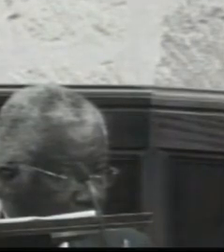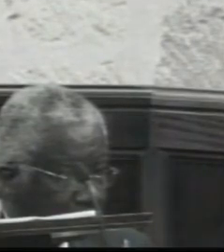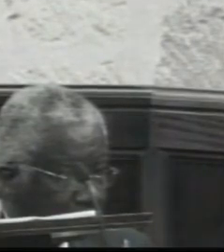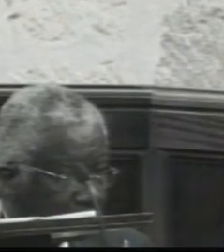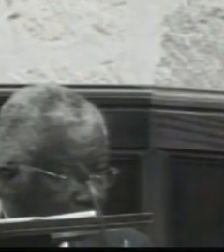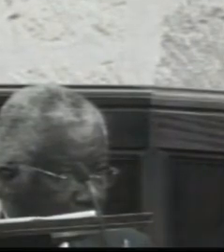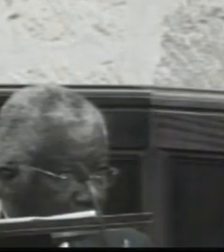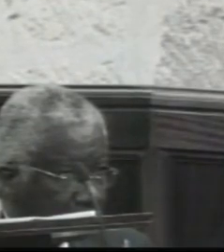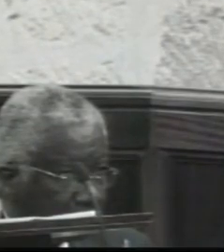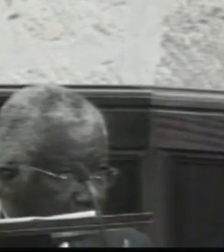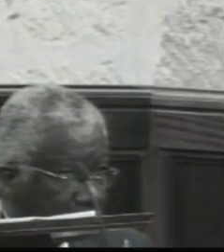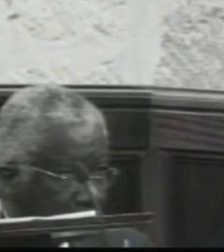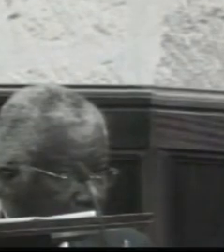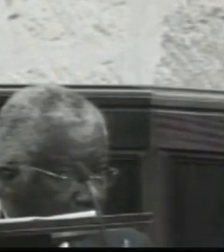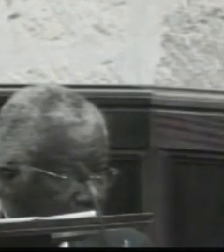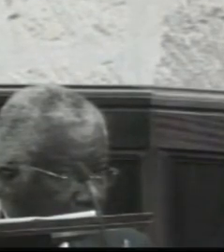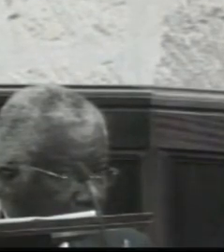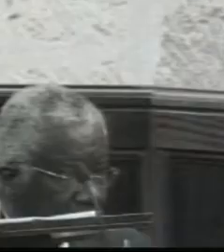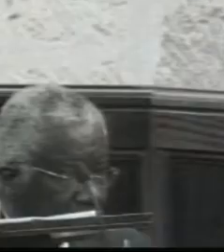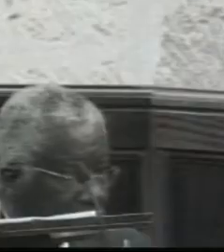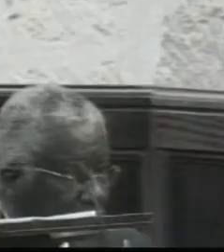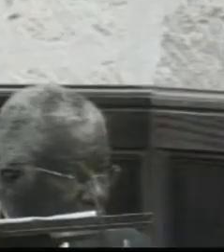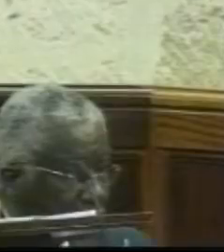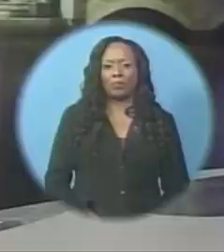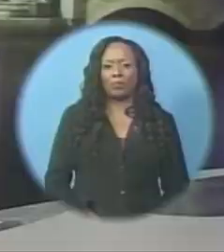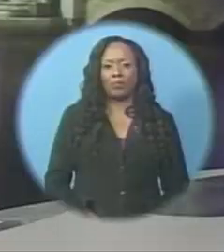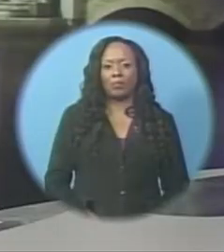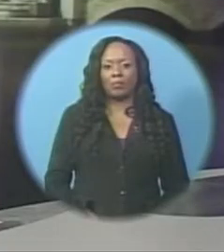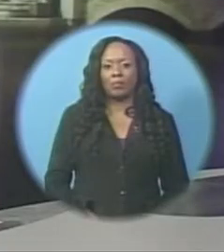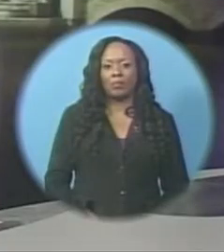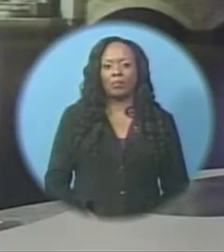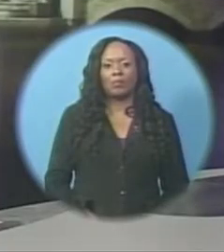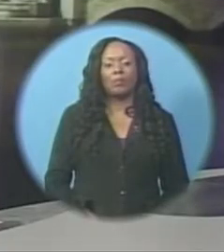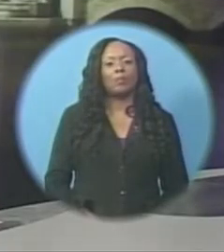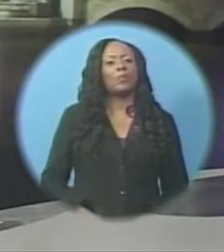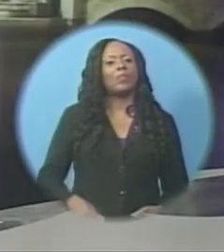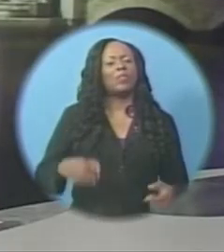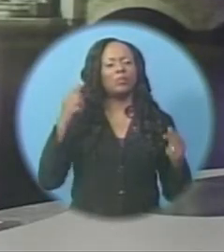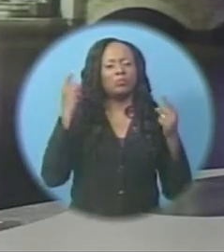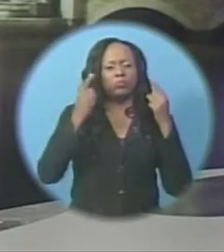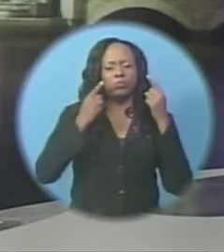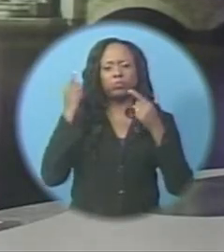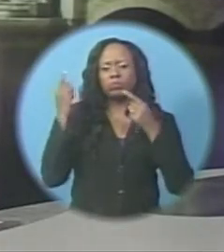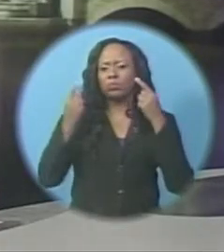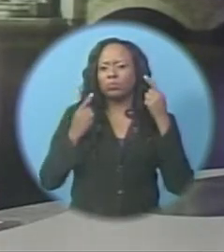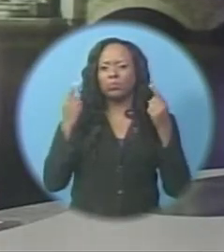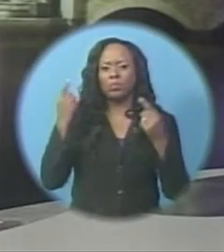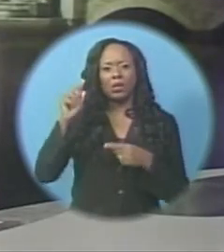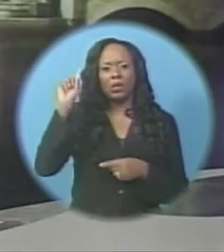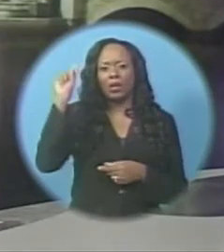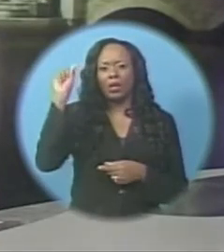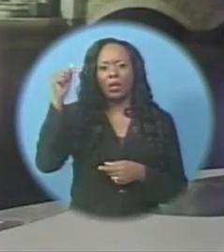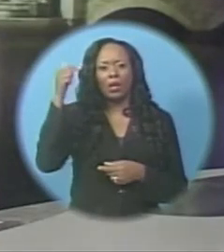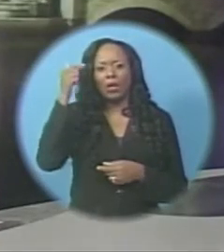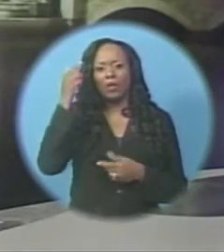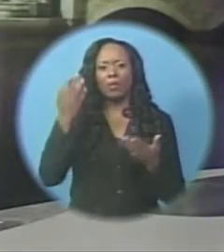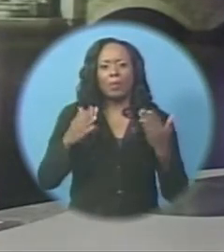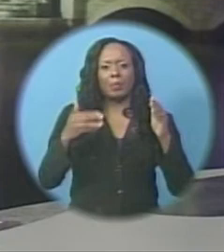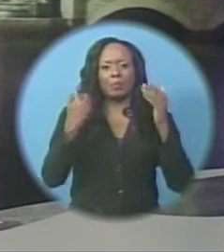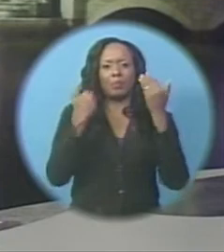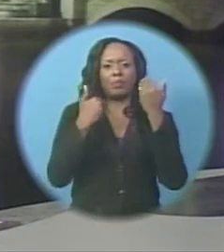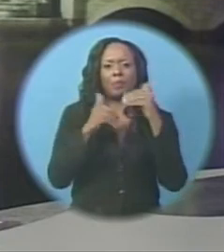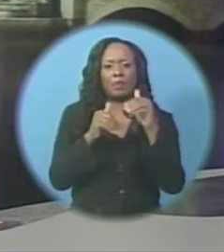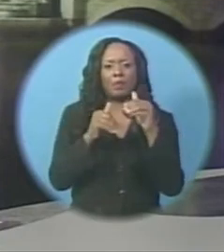6.6% over 2014. Well, amidst concerns that government may be contemplating limiting access to